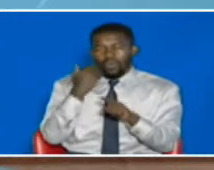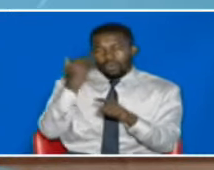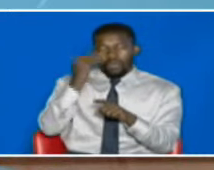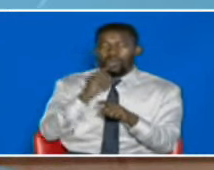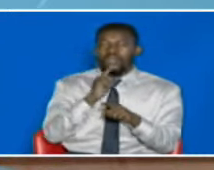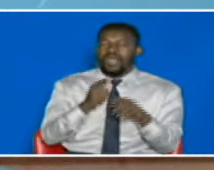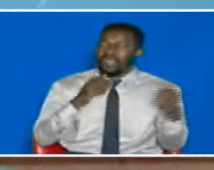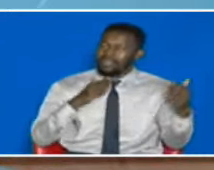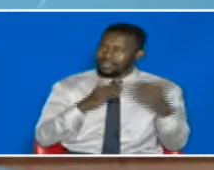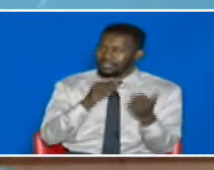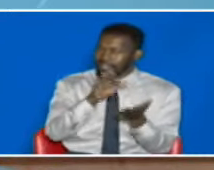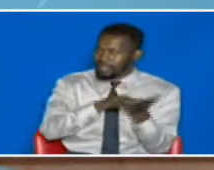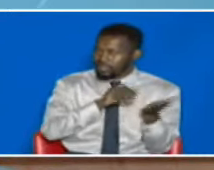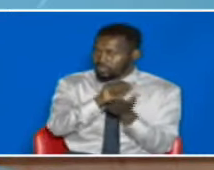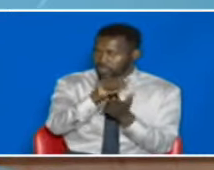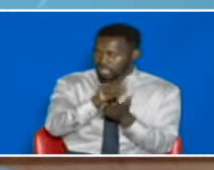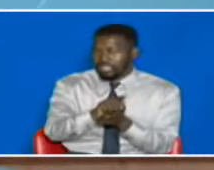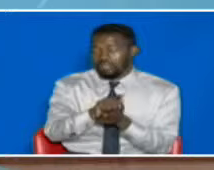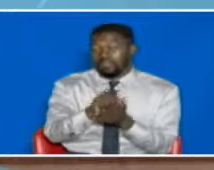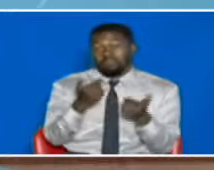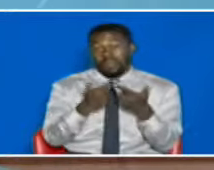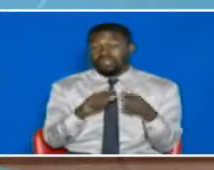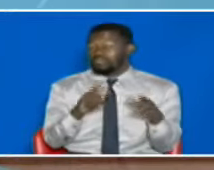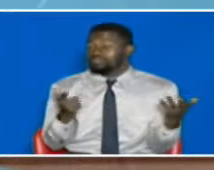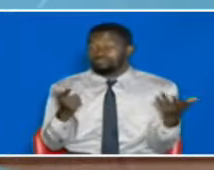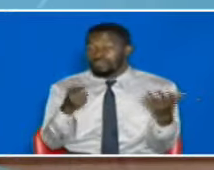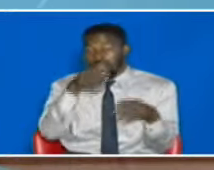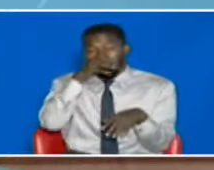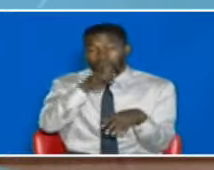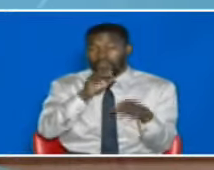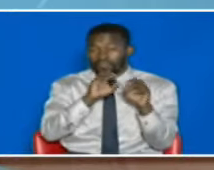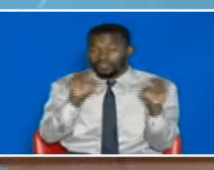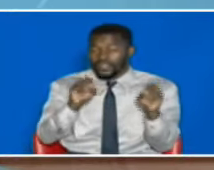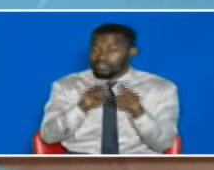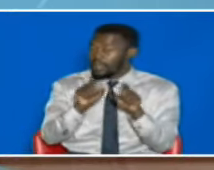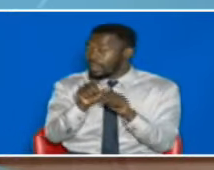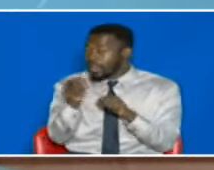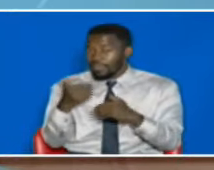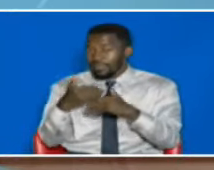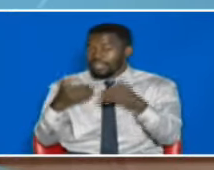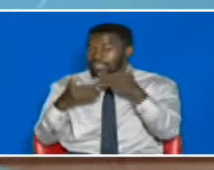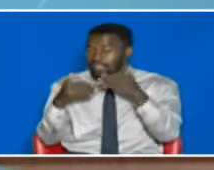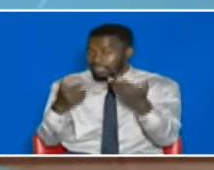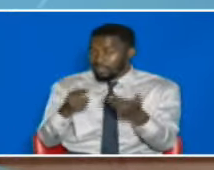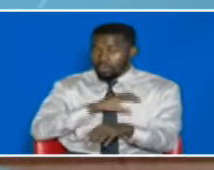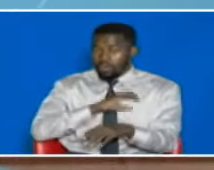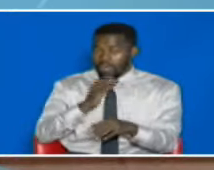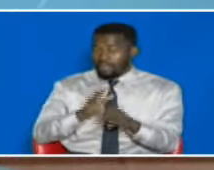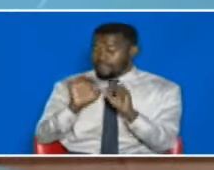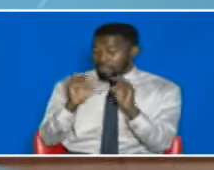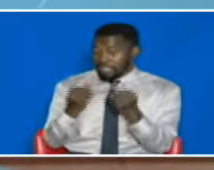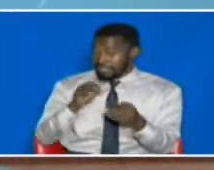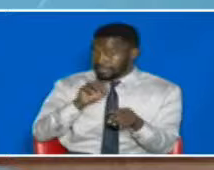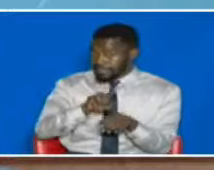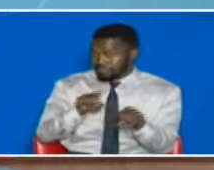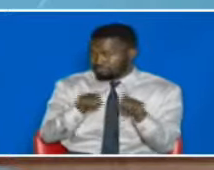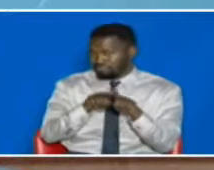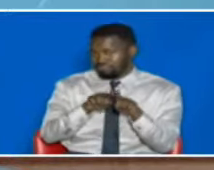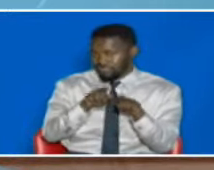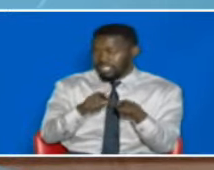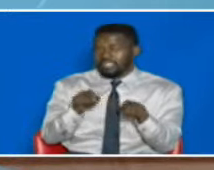demolition, but it was disregarded. Another building, also owned by his family and still under construction, is